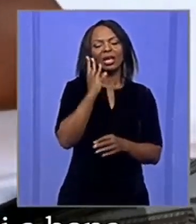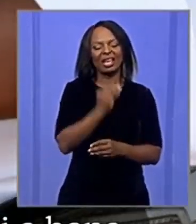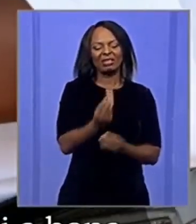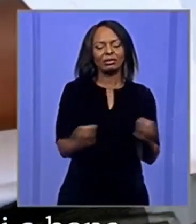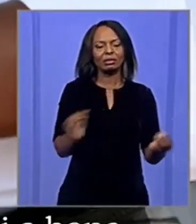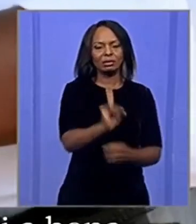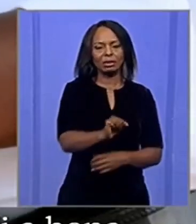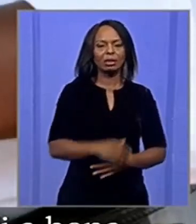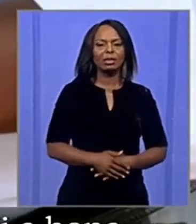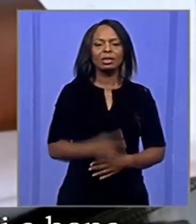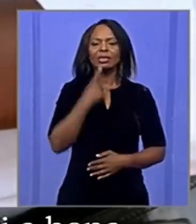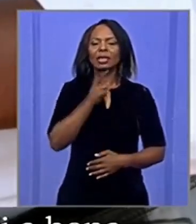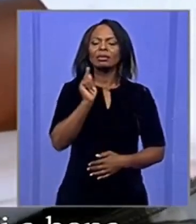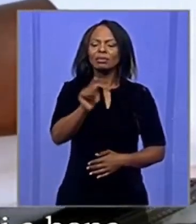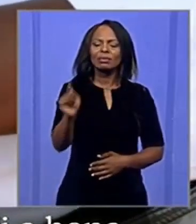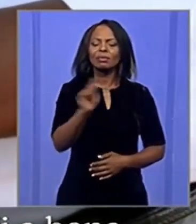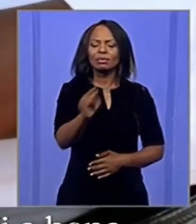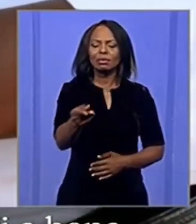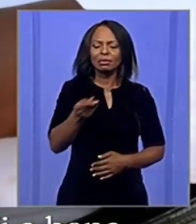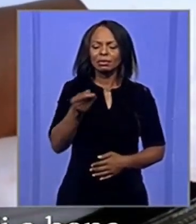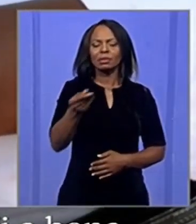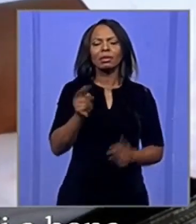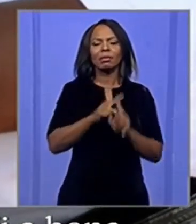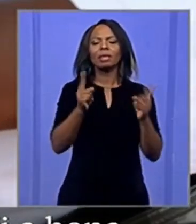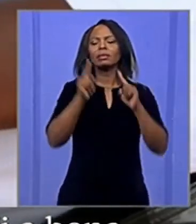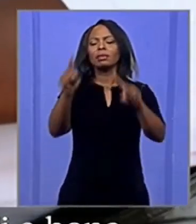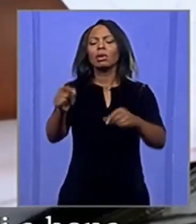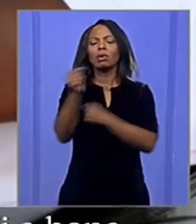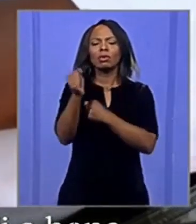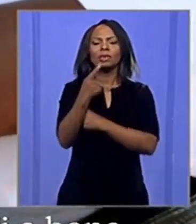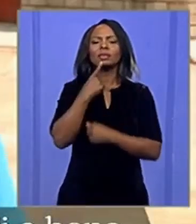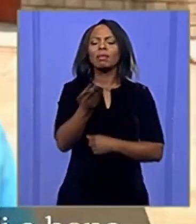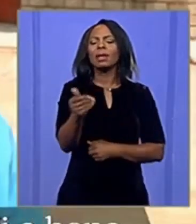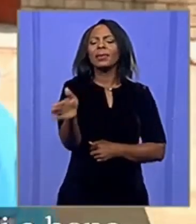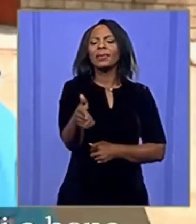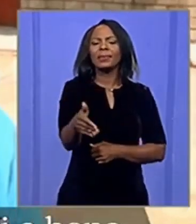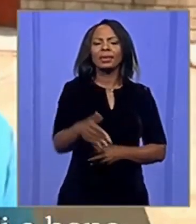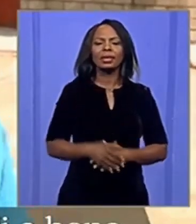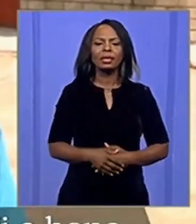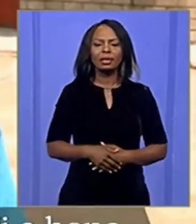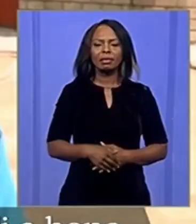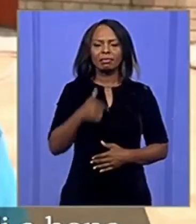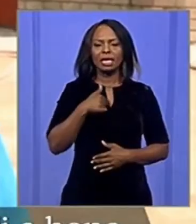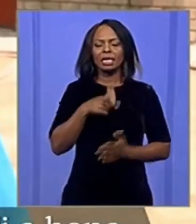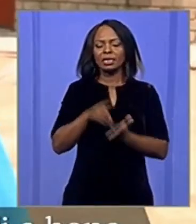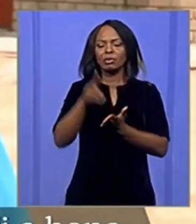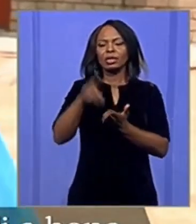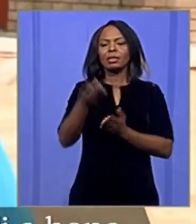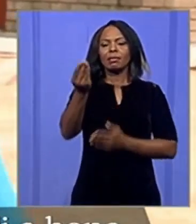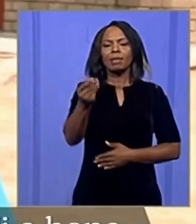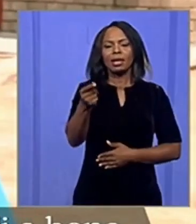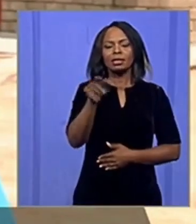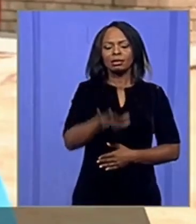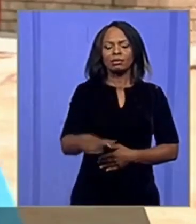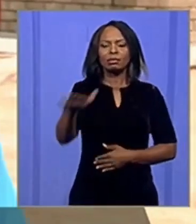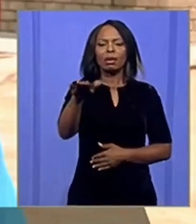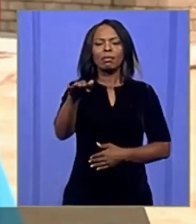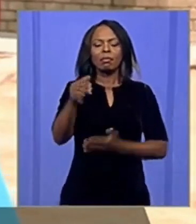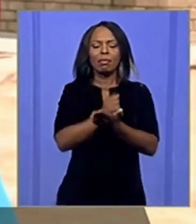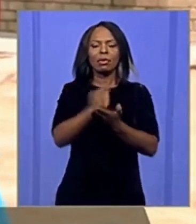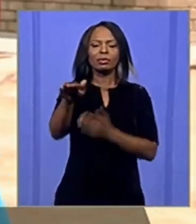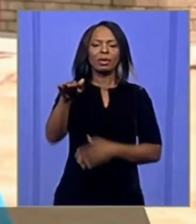leka go hwetša mašeleng ao e fela poso e mmotša gore ga a gona. Ke beya tšhelete ko posong a nbele e santse ko e tšea ke iše